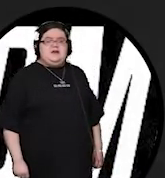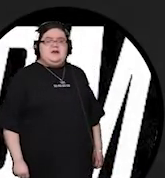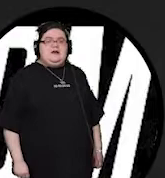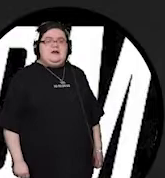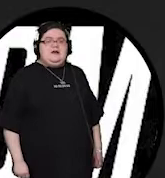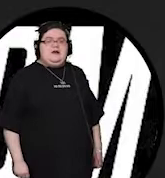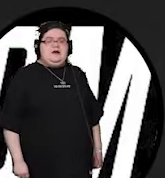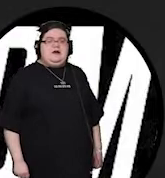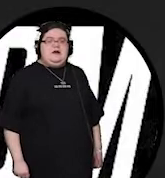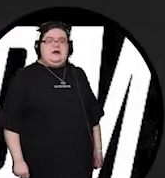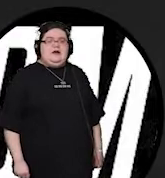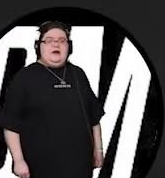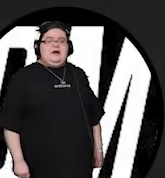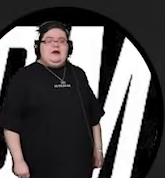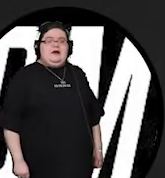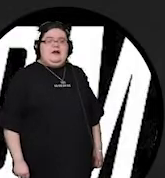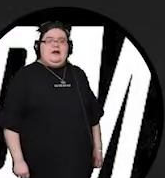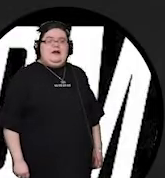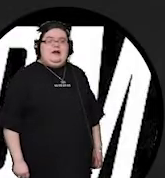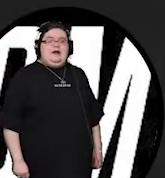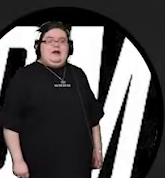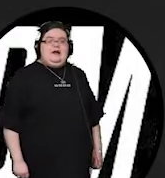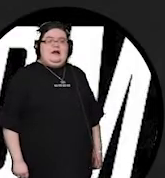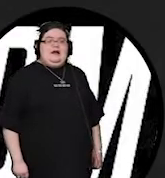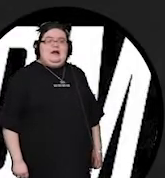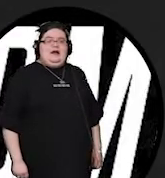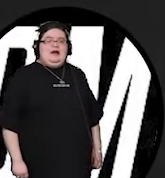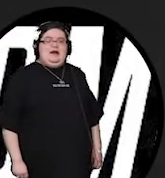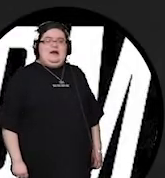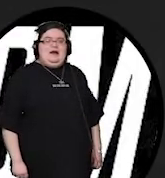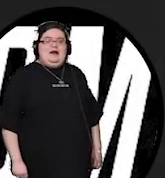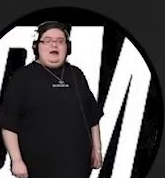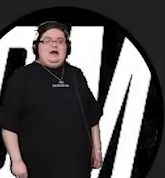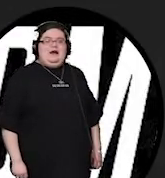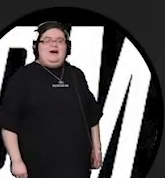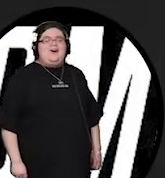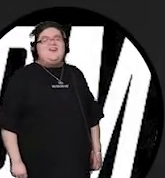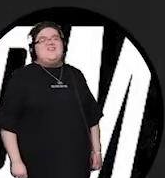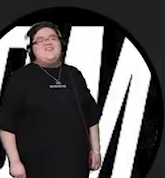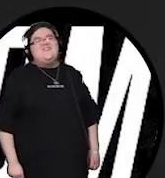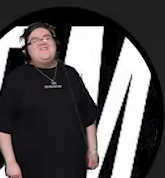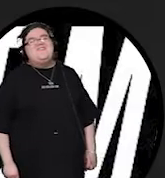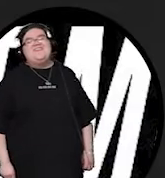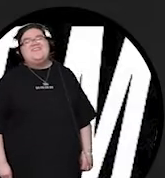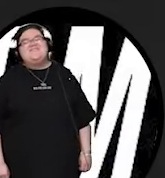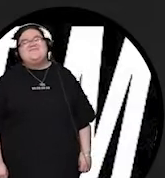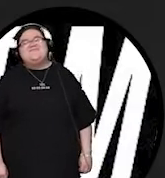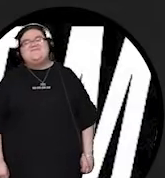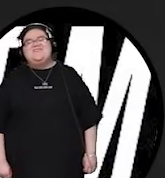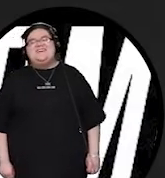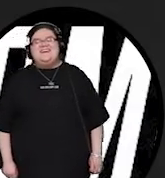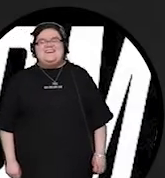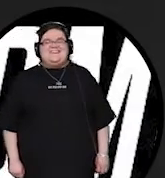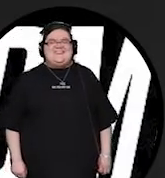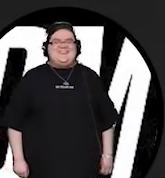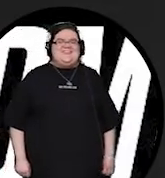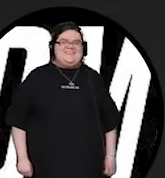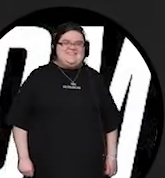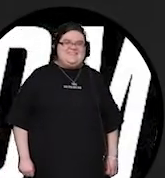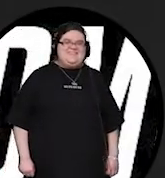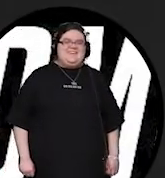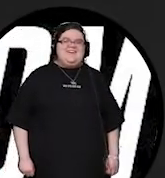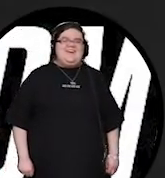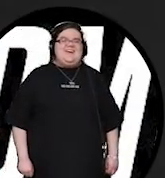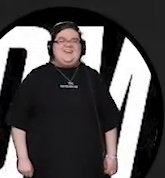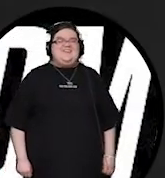He's at the bend, and make sure you bend your back, and really took it seriously. Yeah, he really arched. He's cheating the system. He's cheating the system. If you get your chest right up to the bar. All the